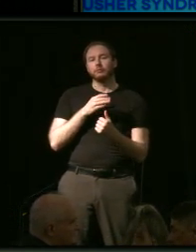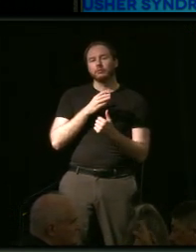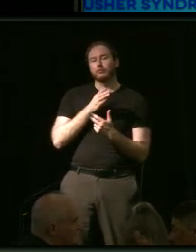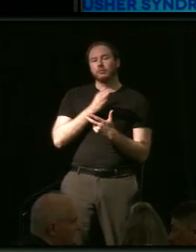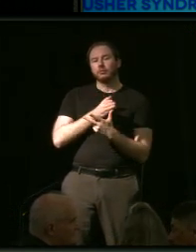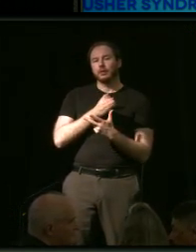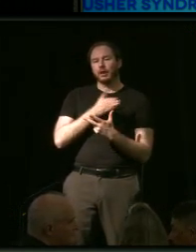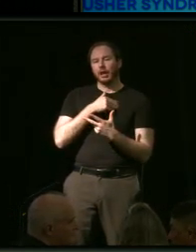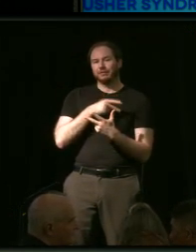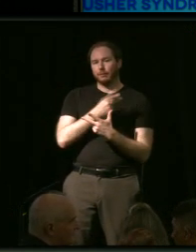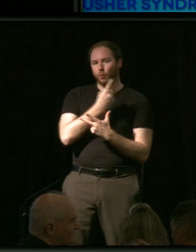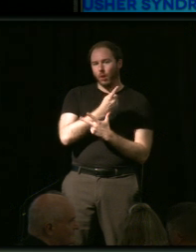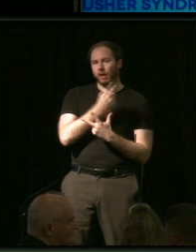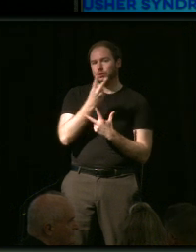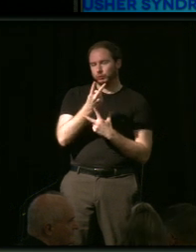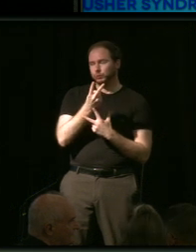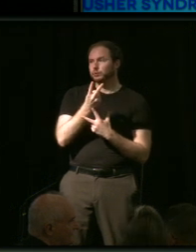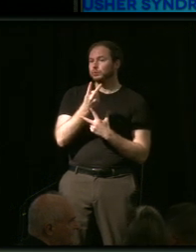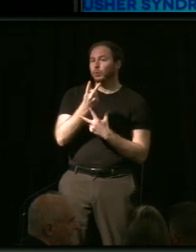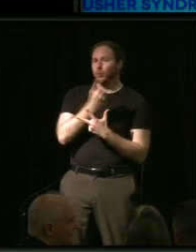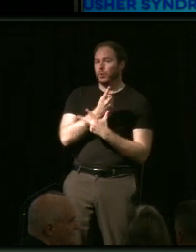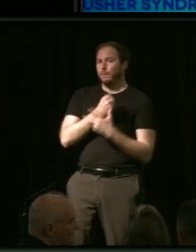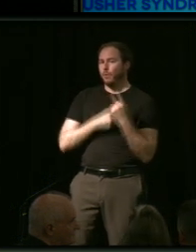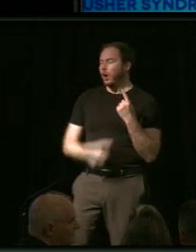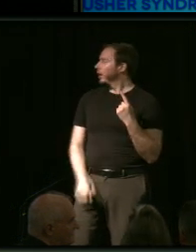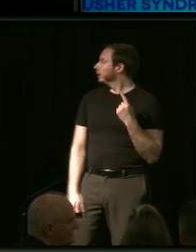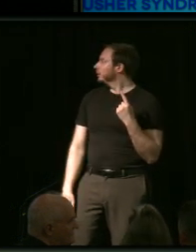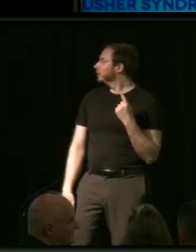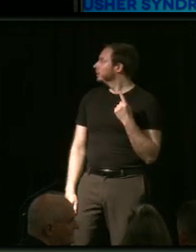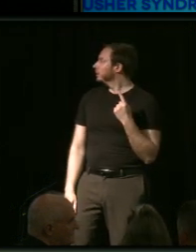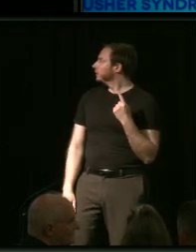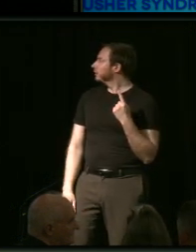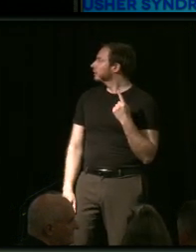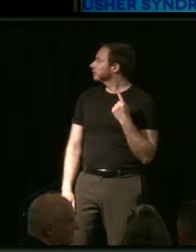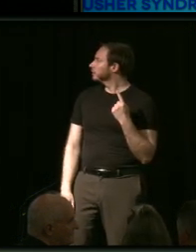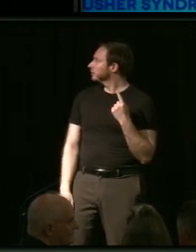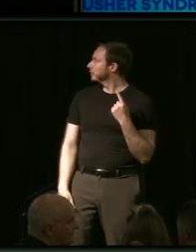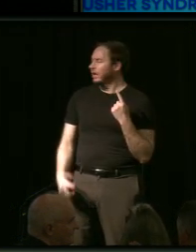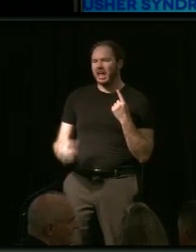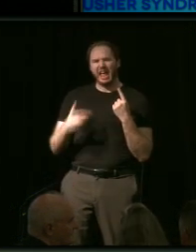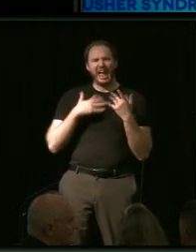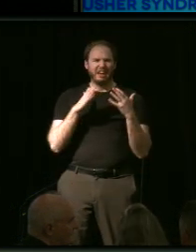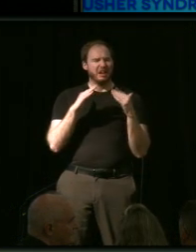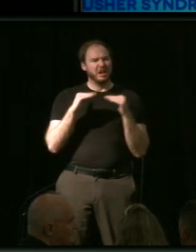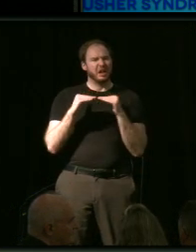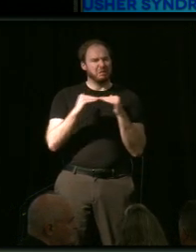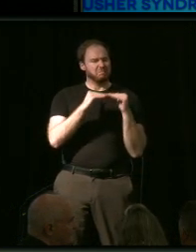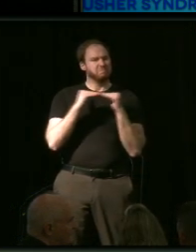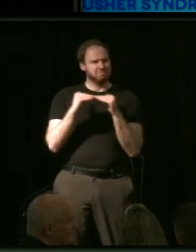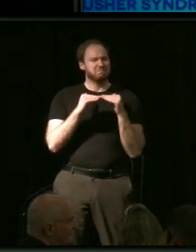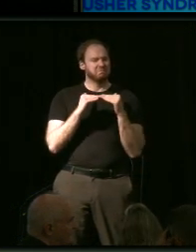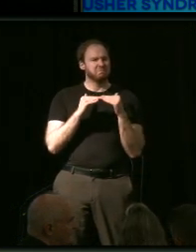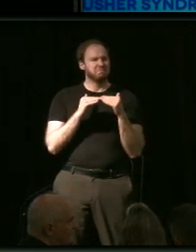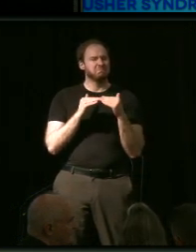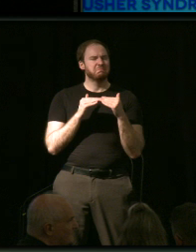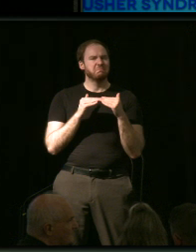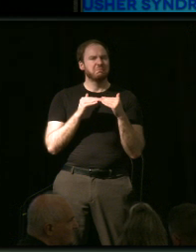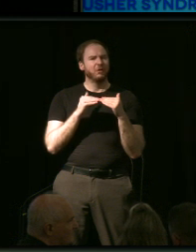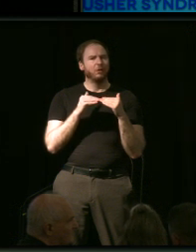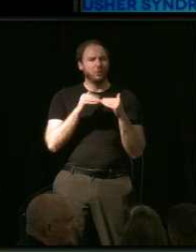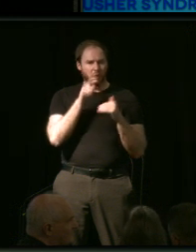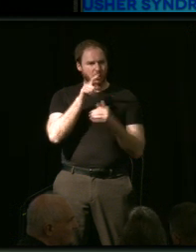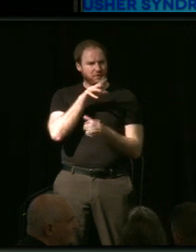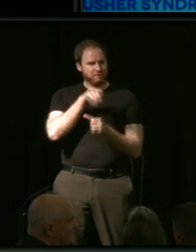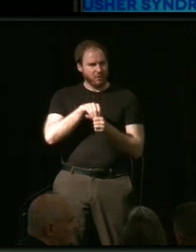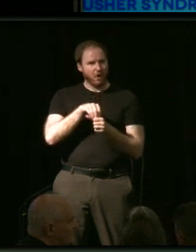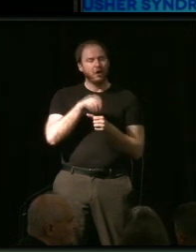and then type 2. So within type 1, we currently have an equal number of individuals in the platform